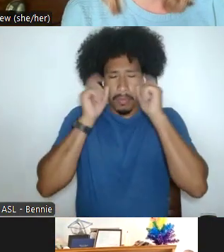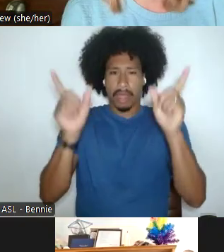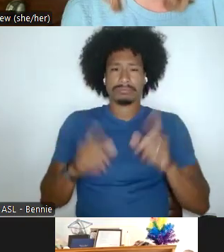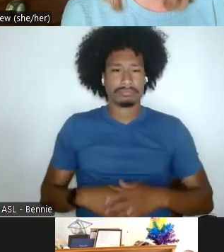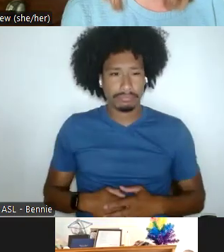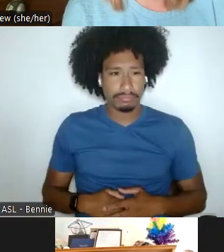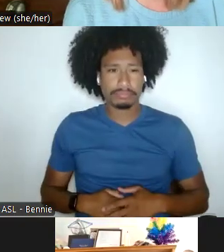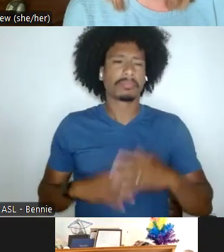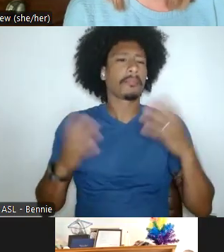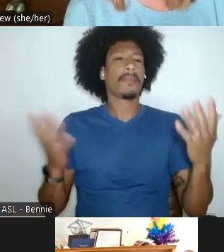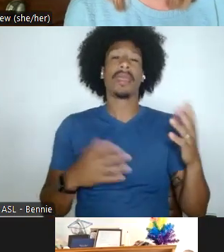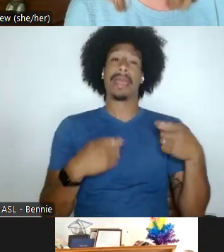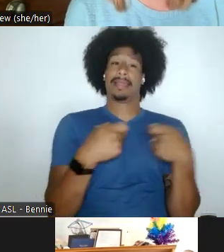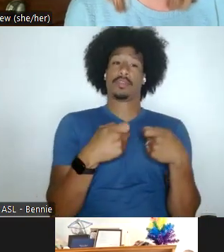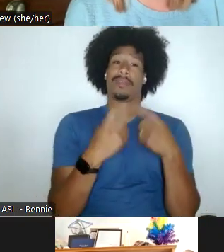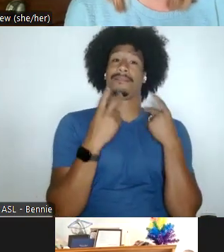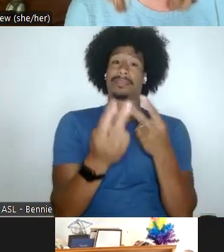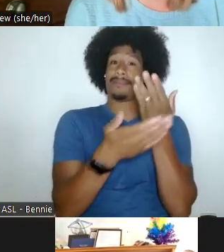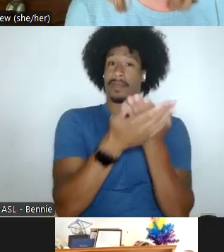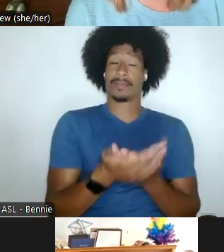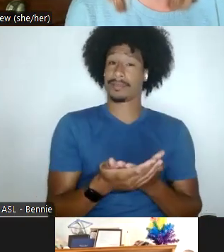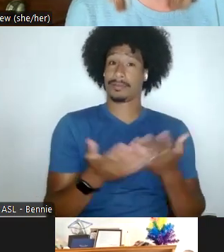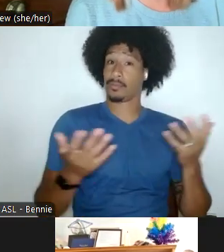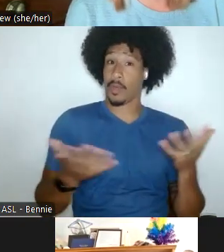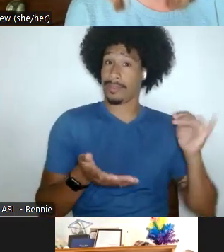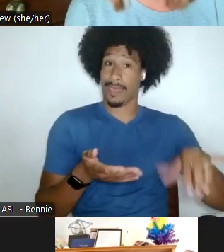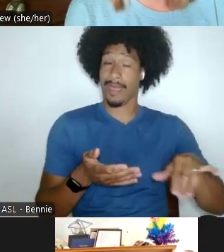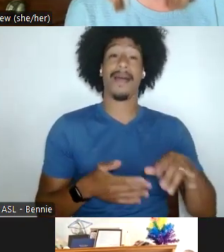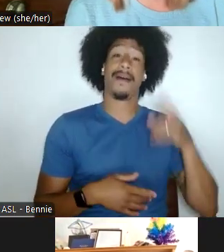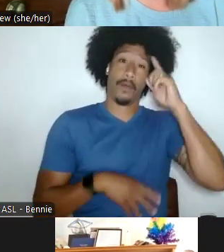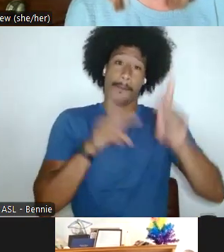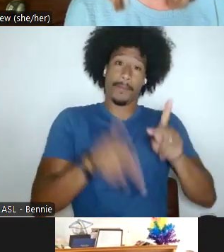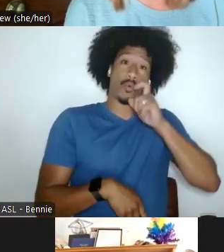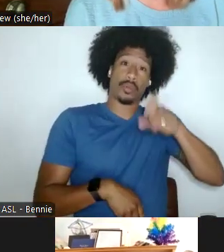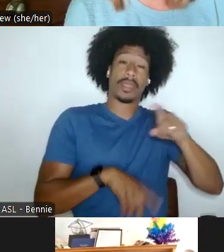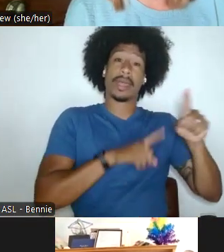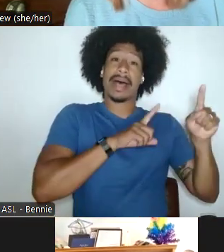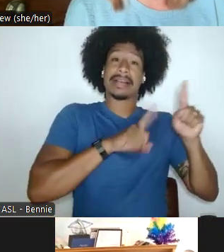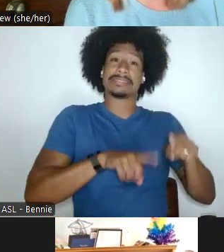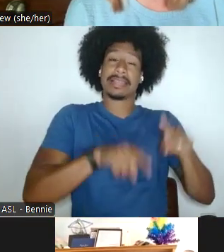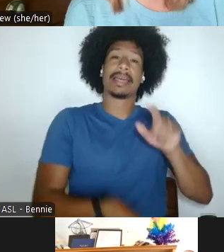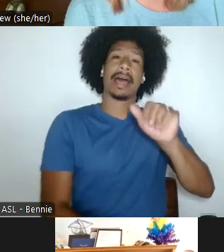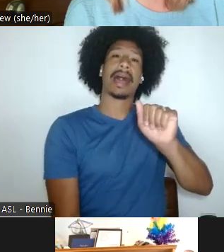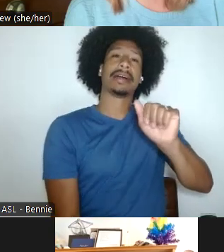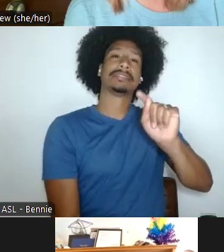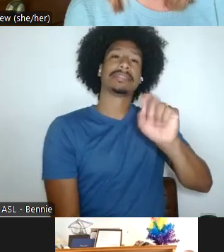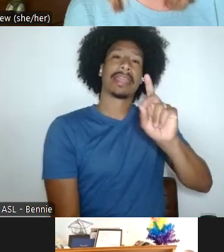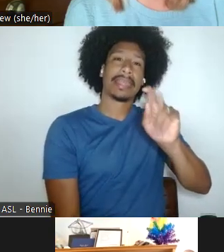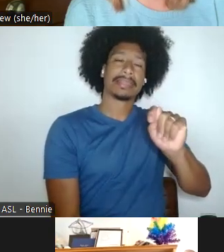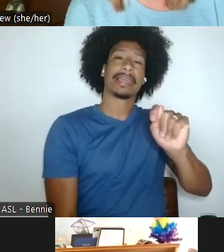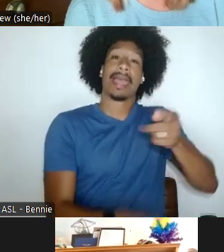thing where for people who need attendant care, personal care